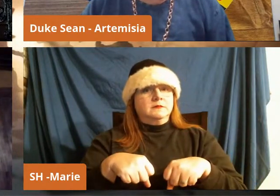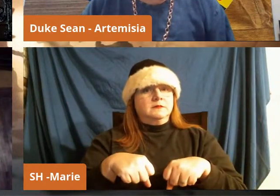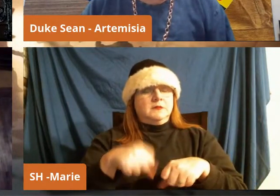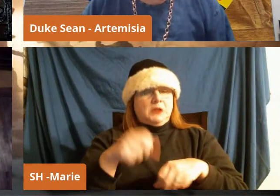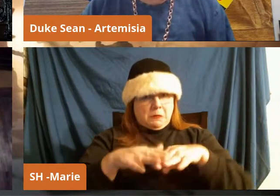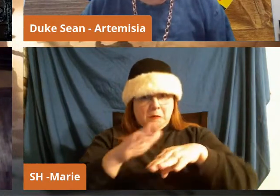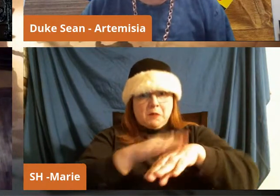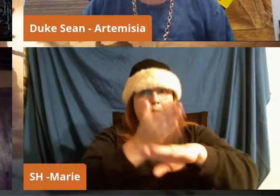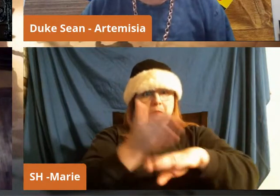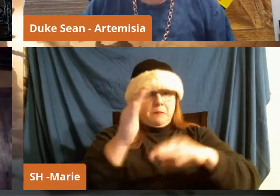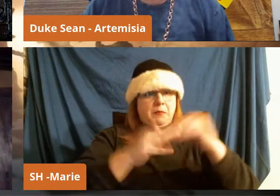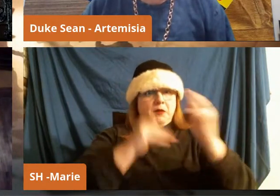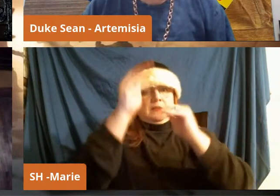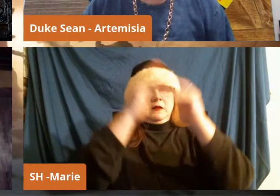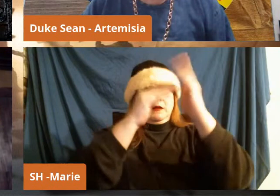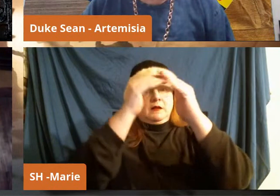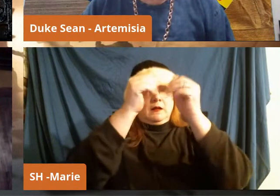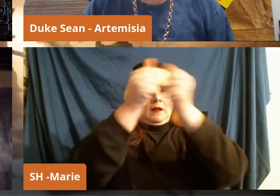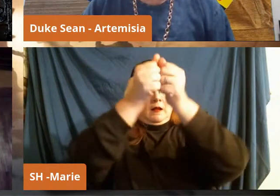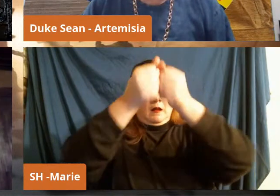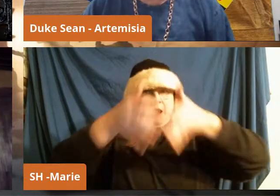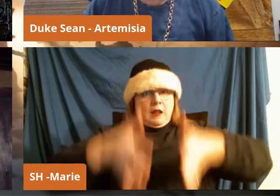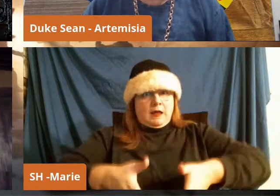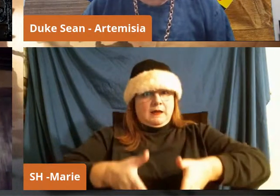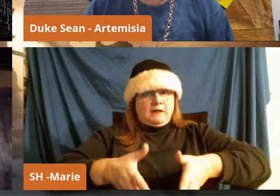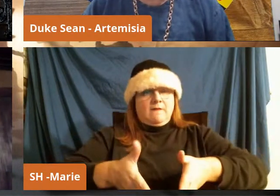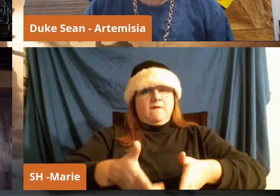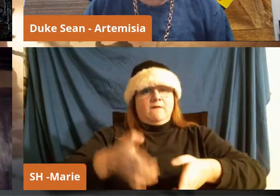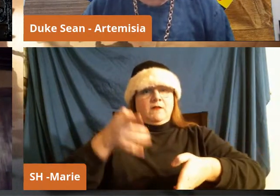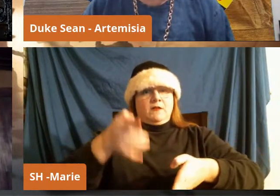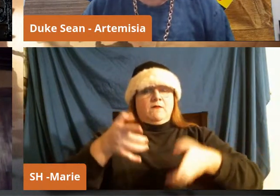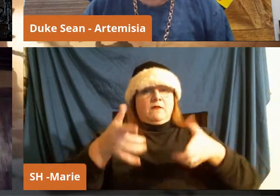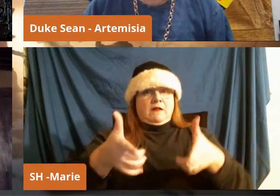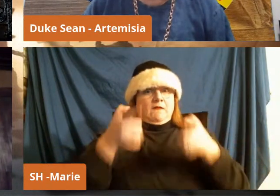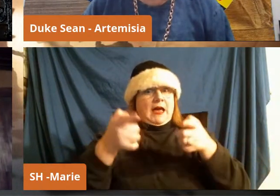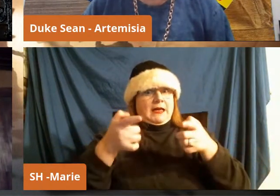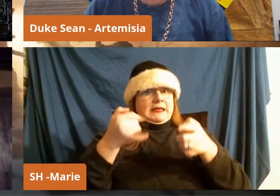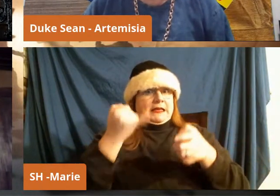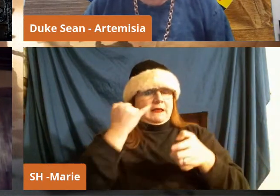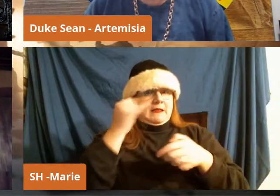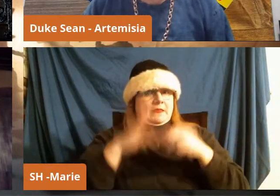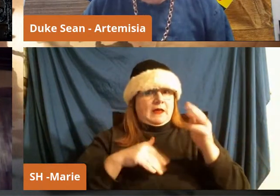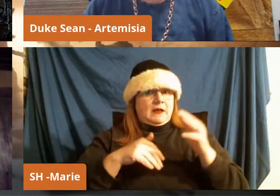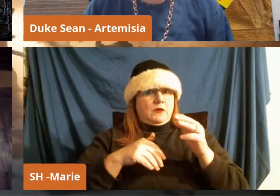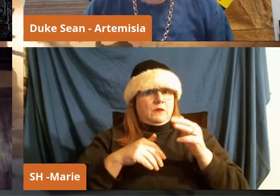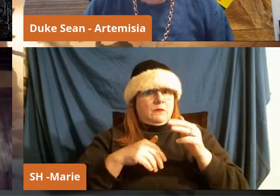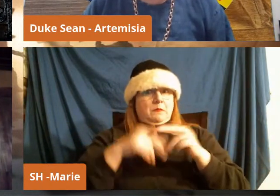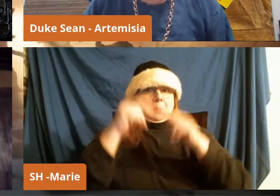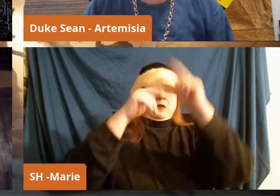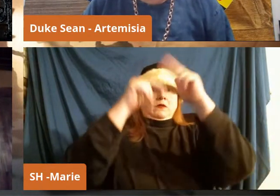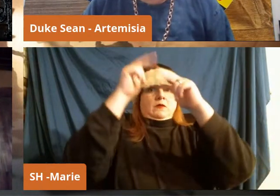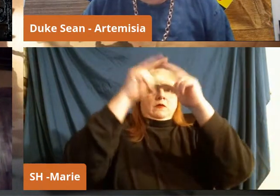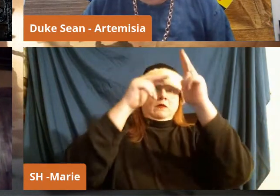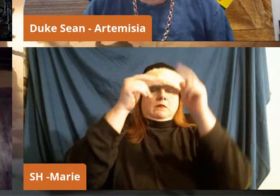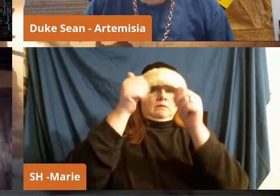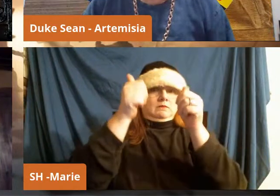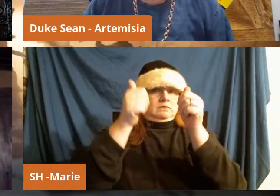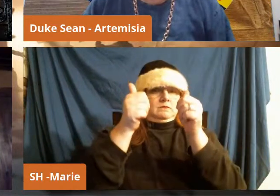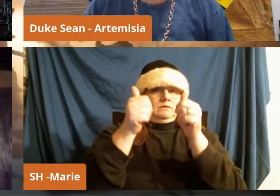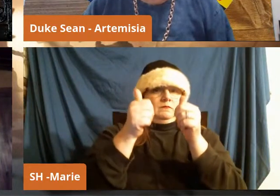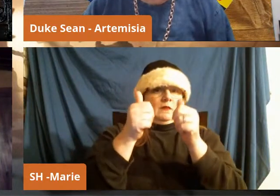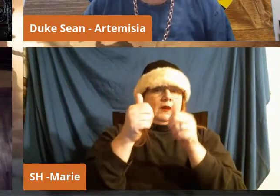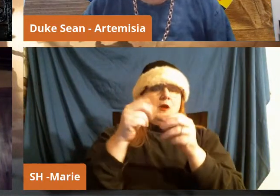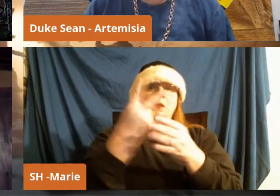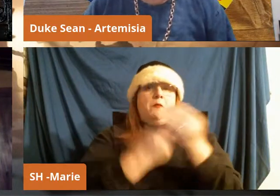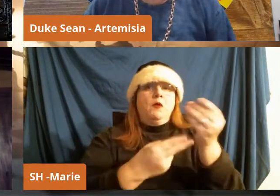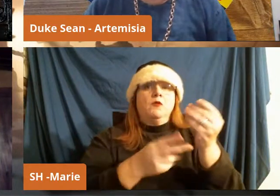build it up, you can lose it, and you can lose it a lot faster than you can build it up typically. Yeah, easy. Well, and you